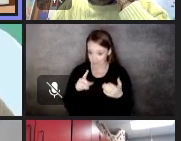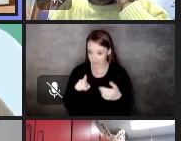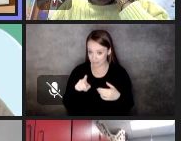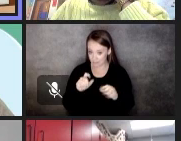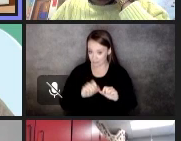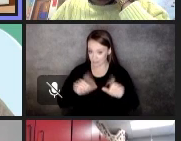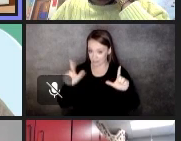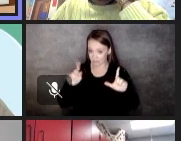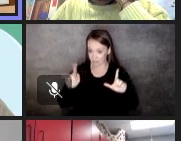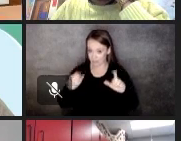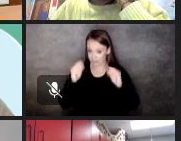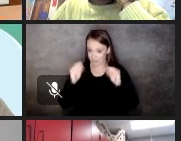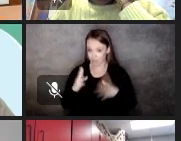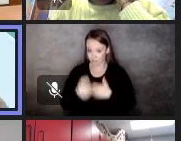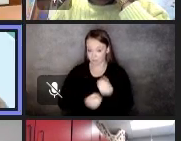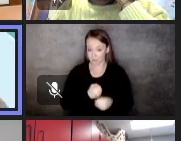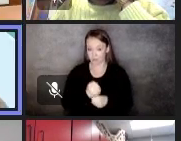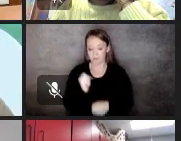Yes.